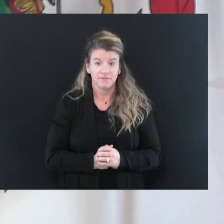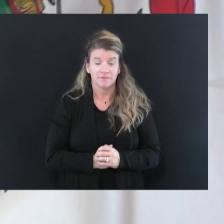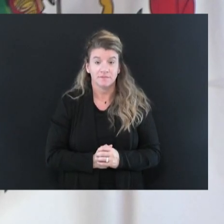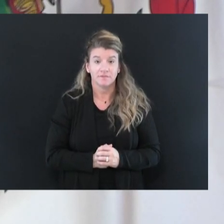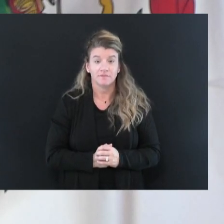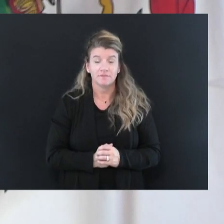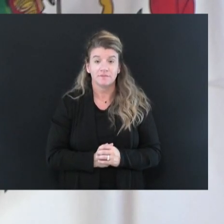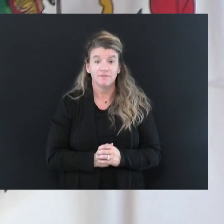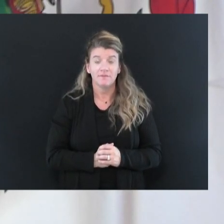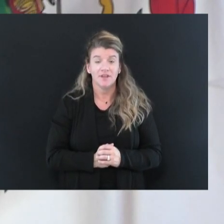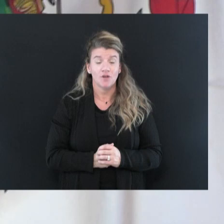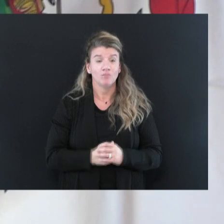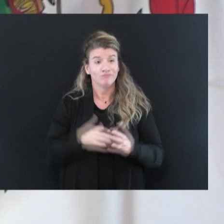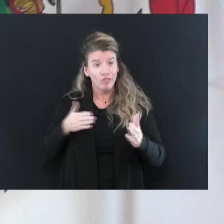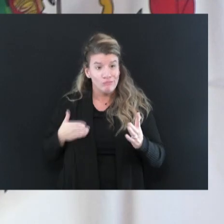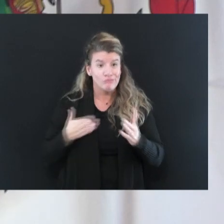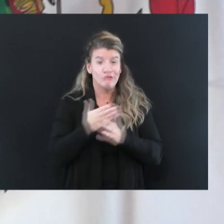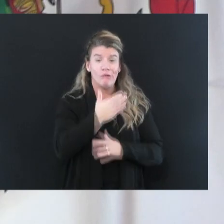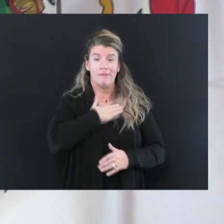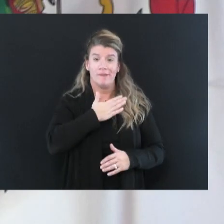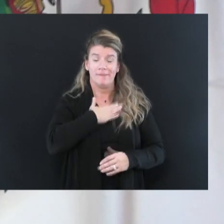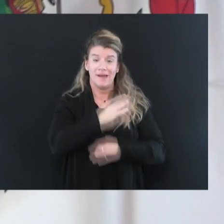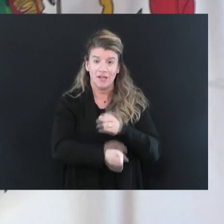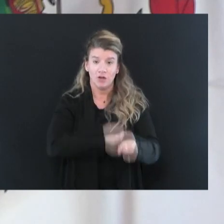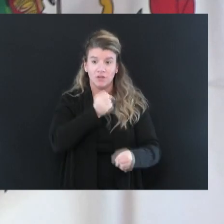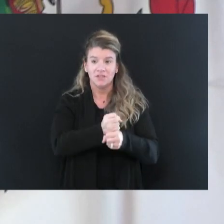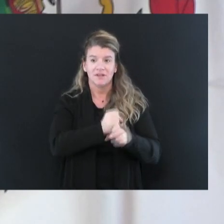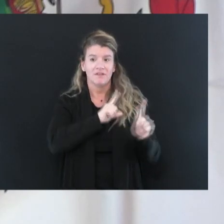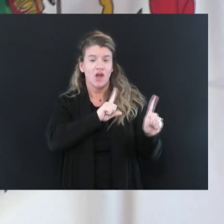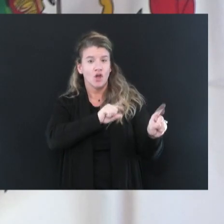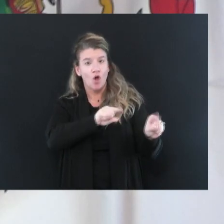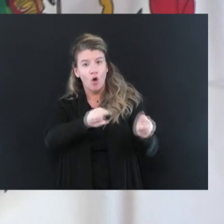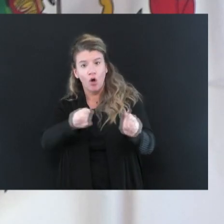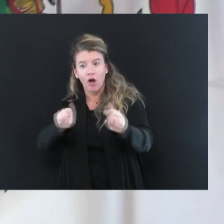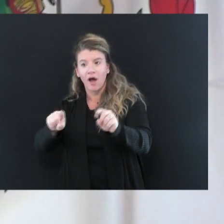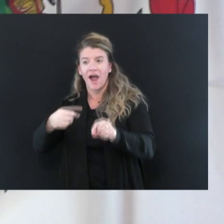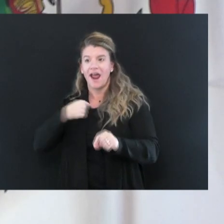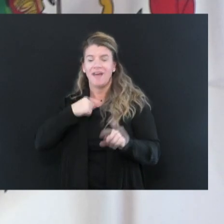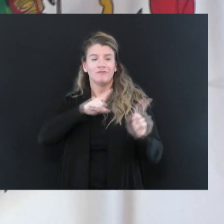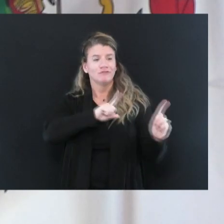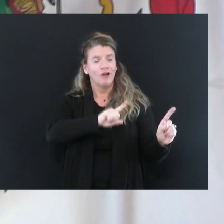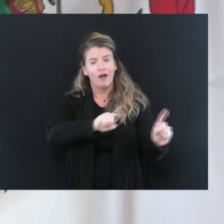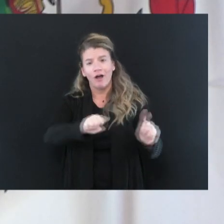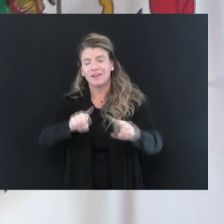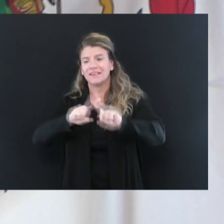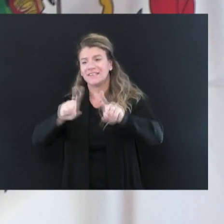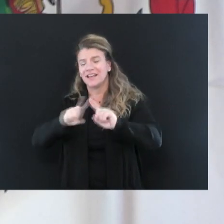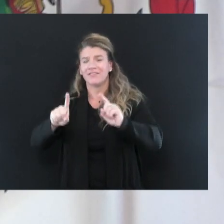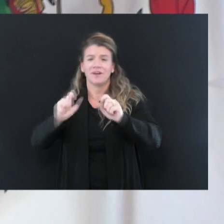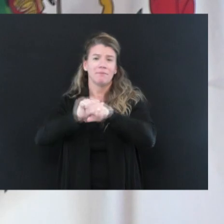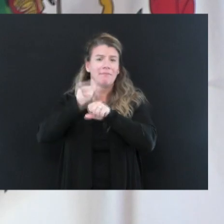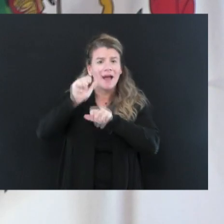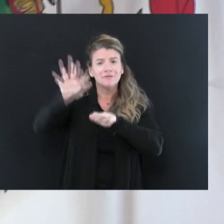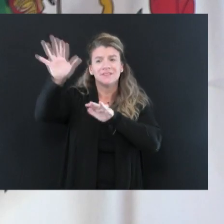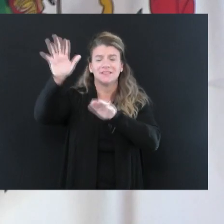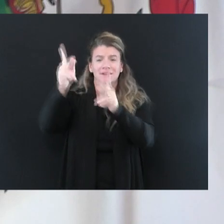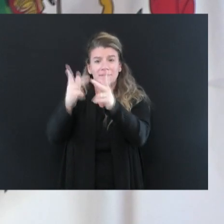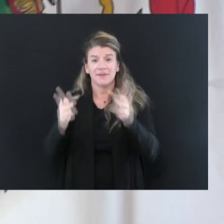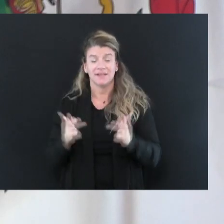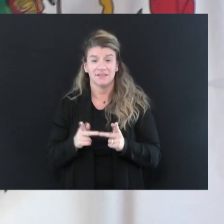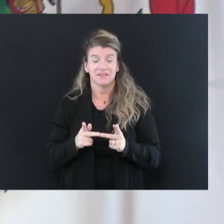through all those years of doing that and traipsing across all these mountains and everything,